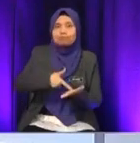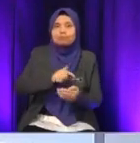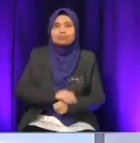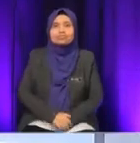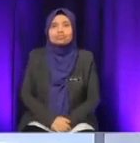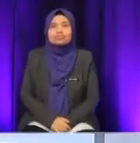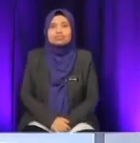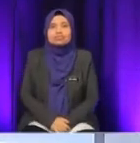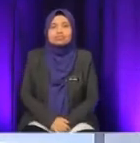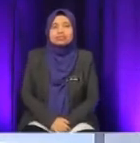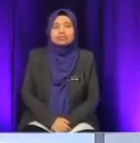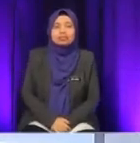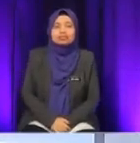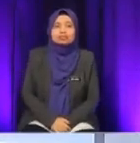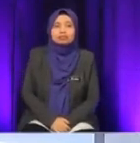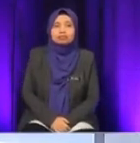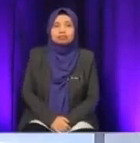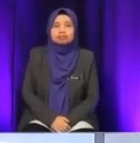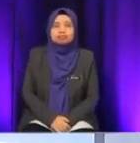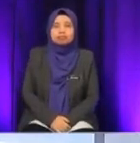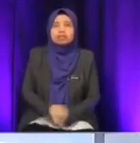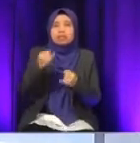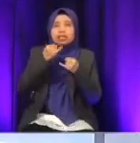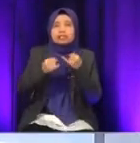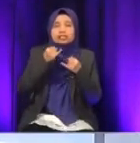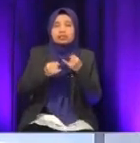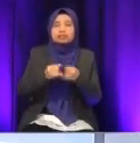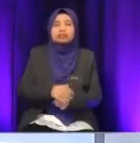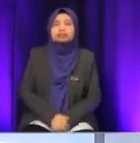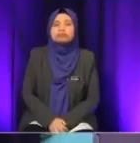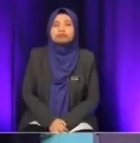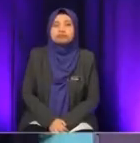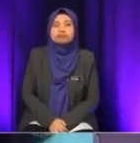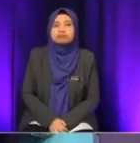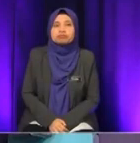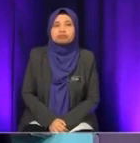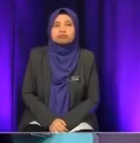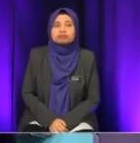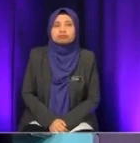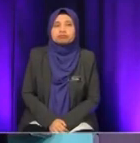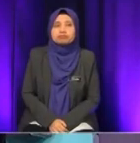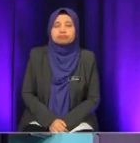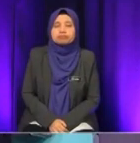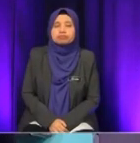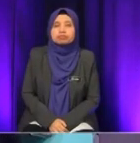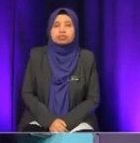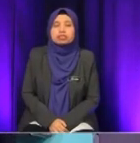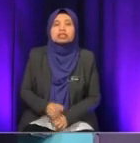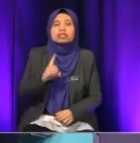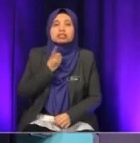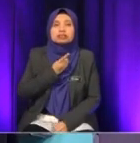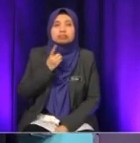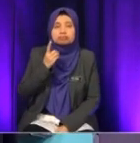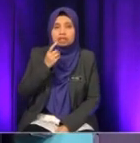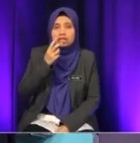Okay. The yellow for okay, so why don't we go to the last one, the last question. Okay, for the last question, can I have our last